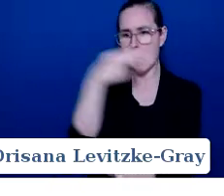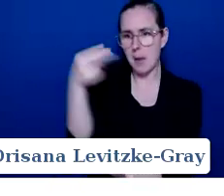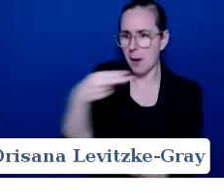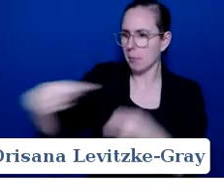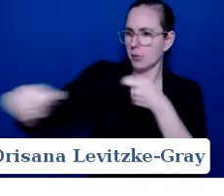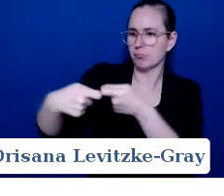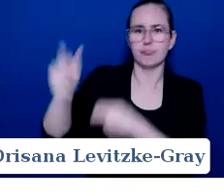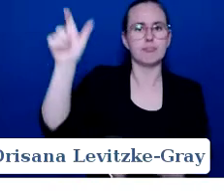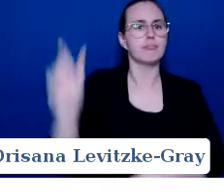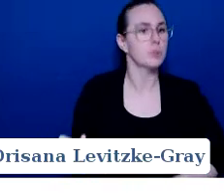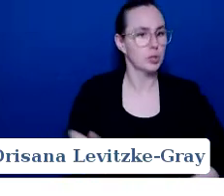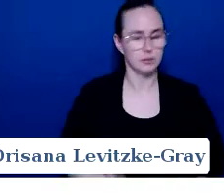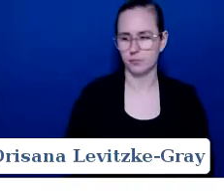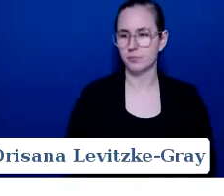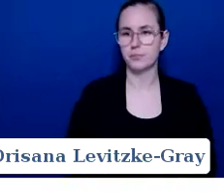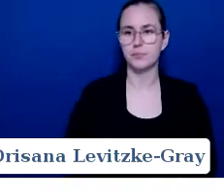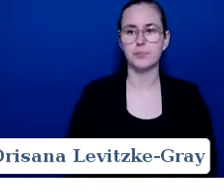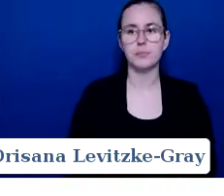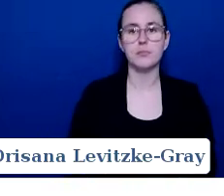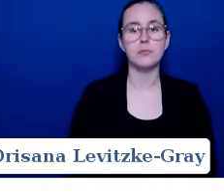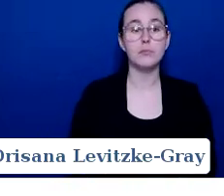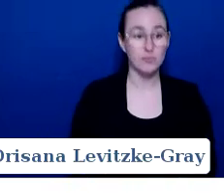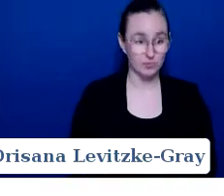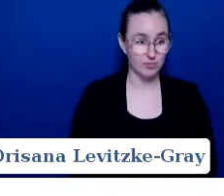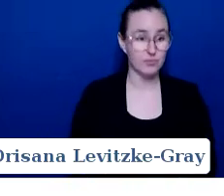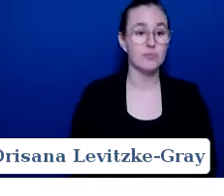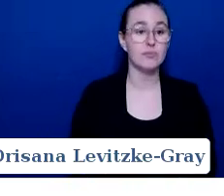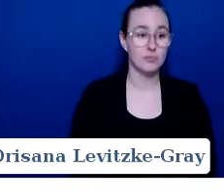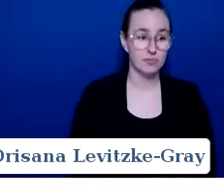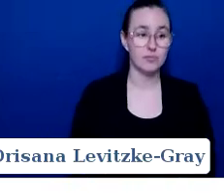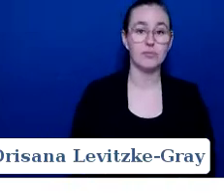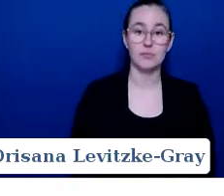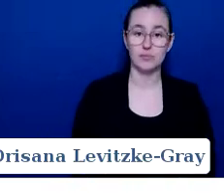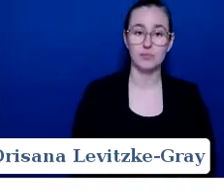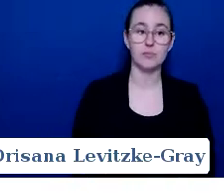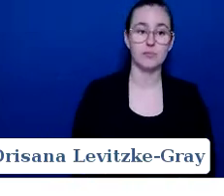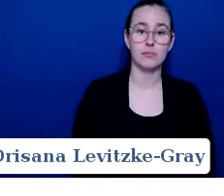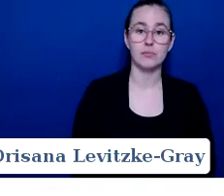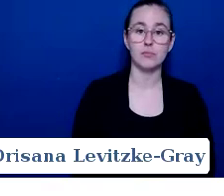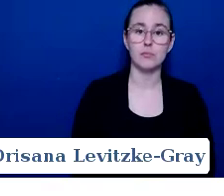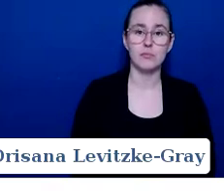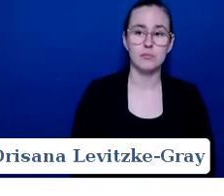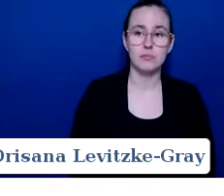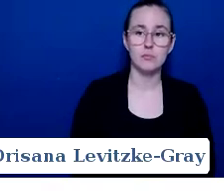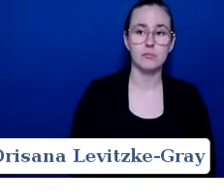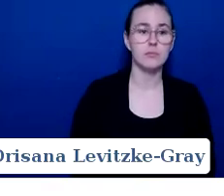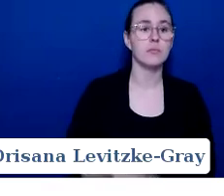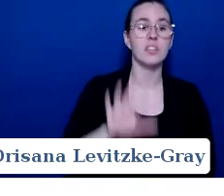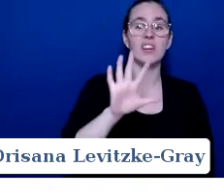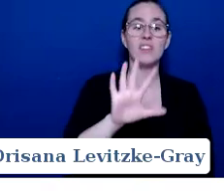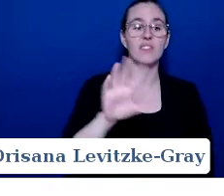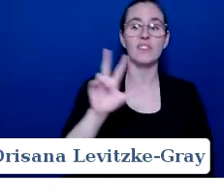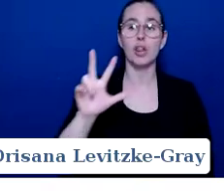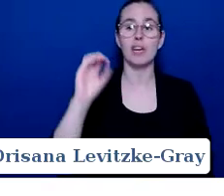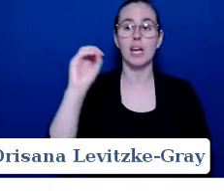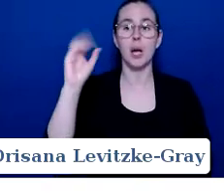the process of how to better identify the person in the social registry. The person with disability was already in social registry, but they